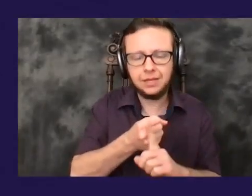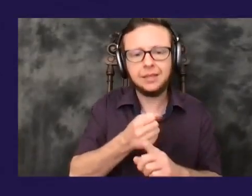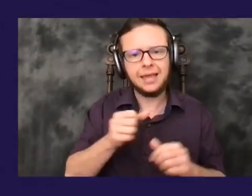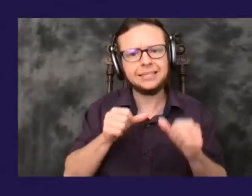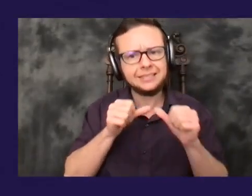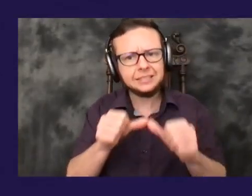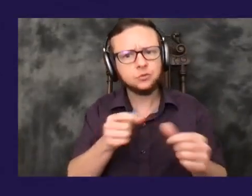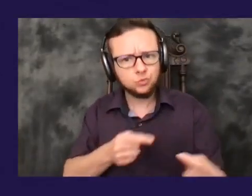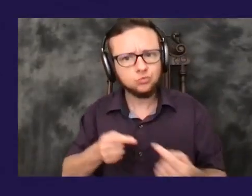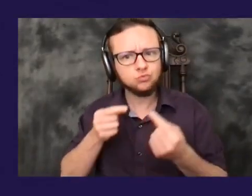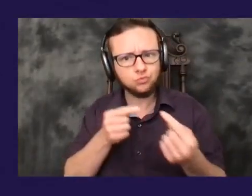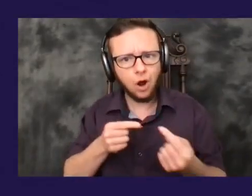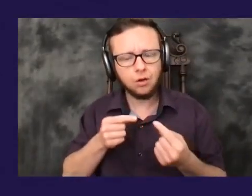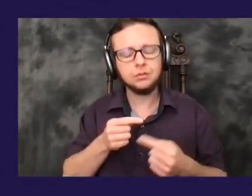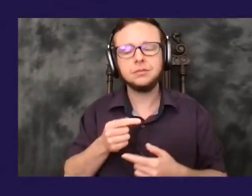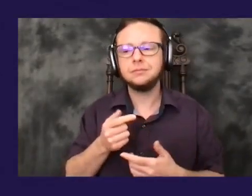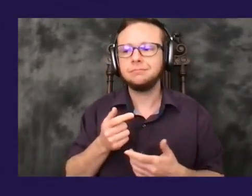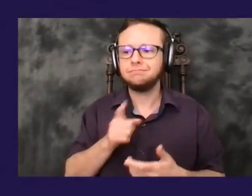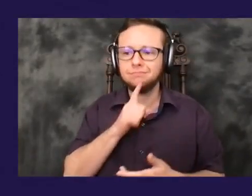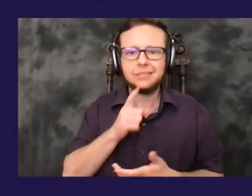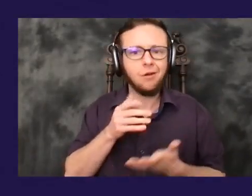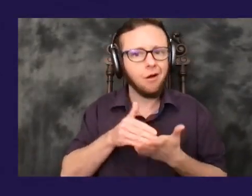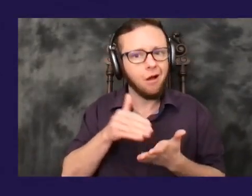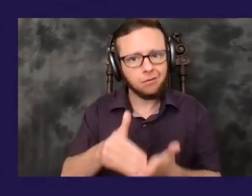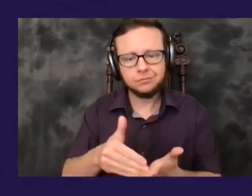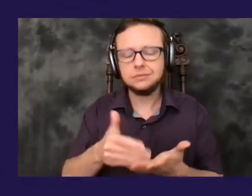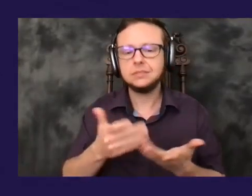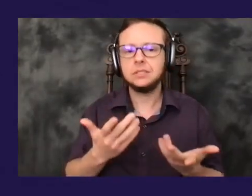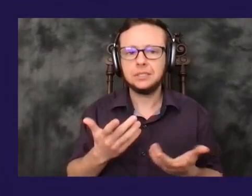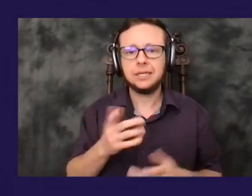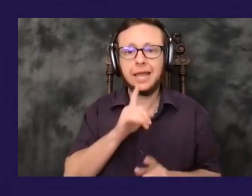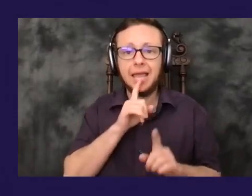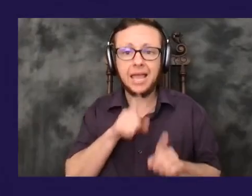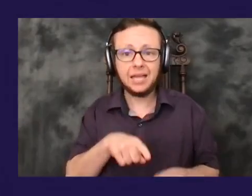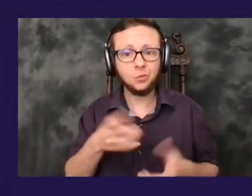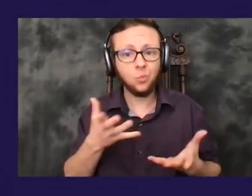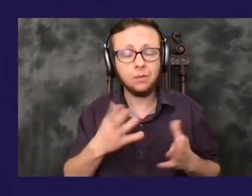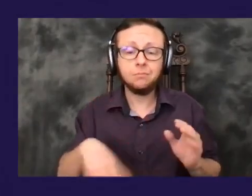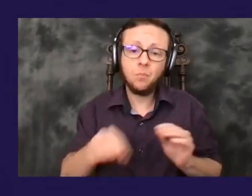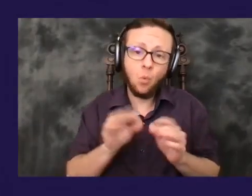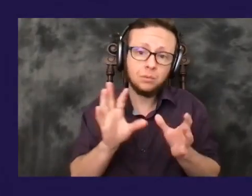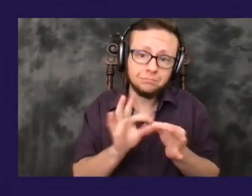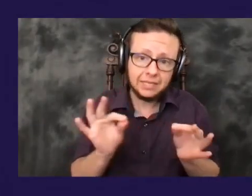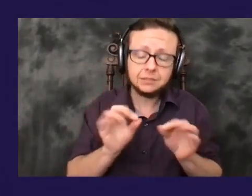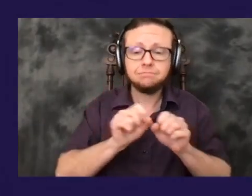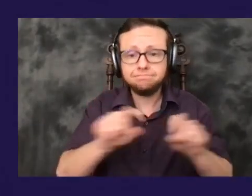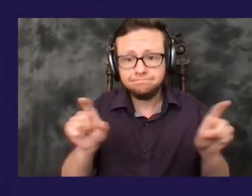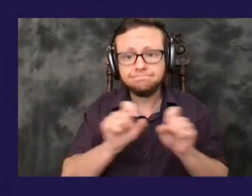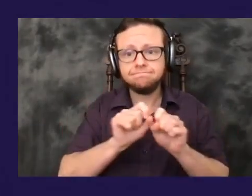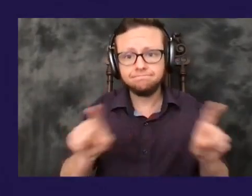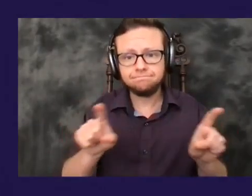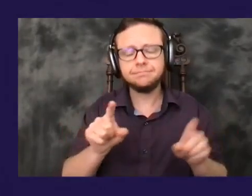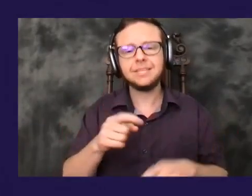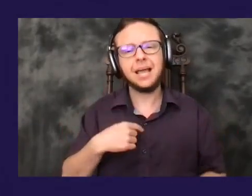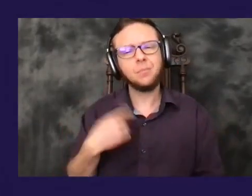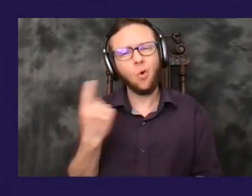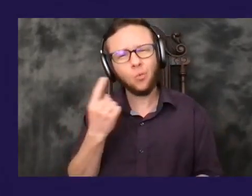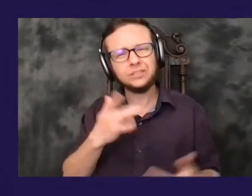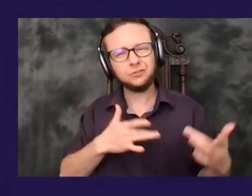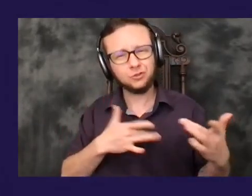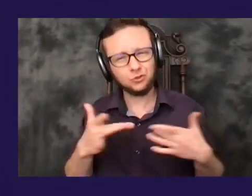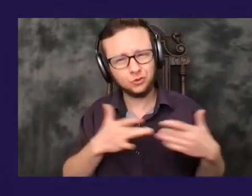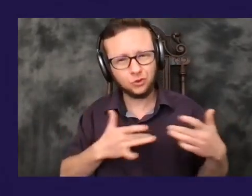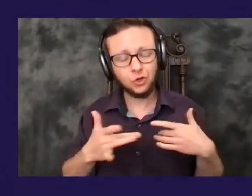because too often the answer is just putting out more messaging. And I'm always concerned about that, given